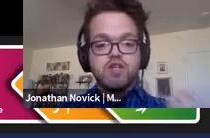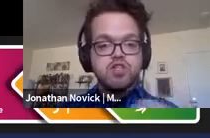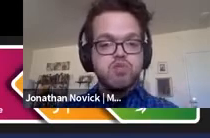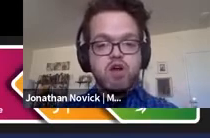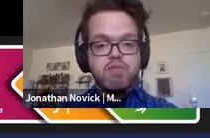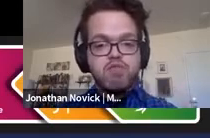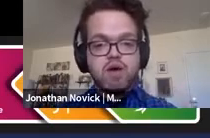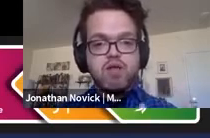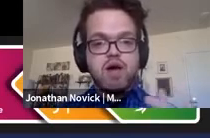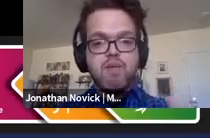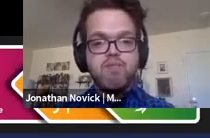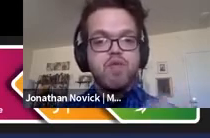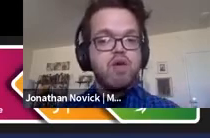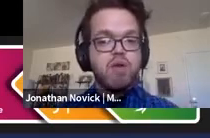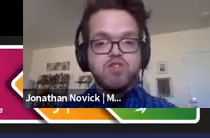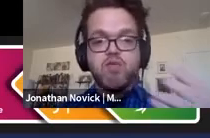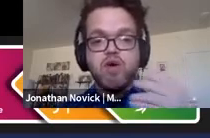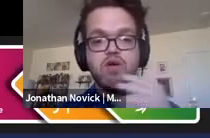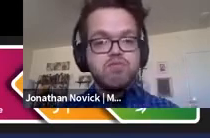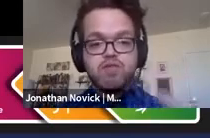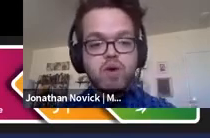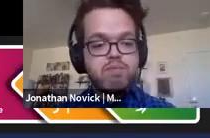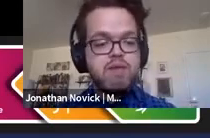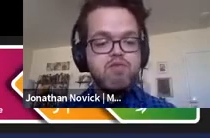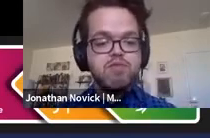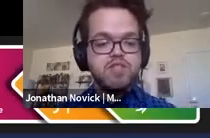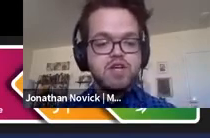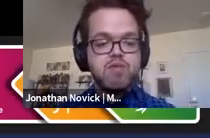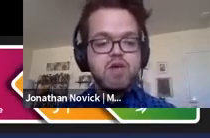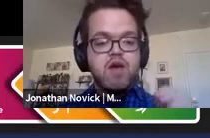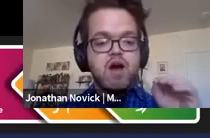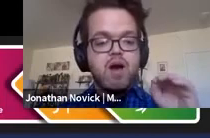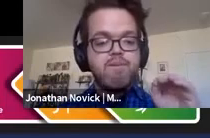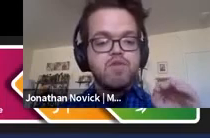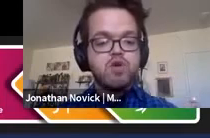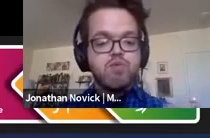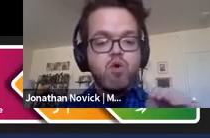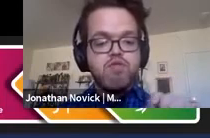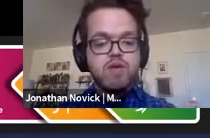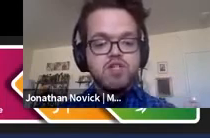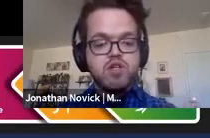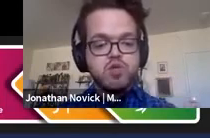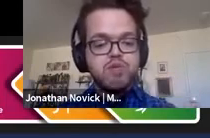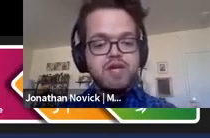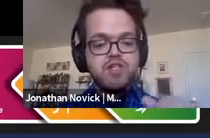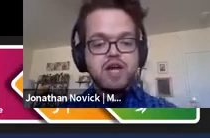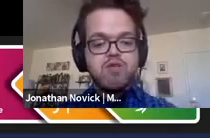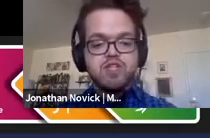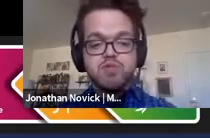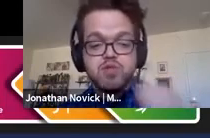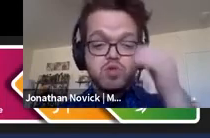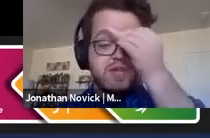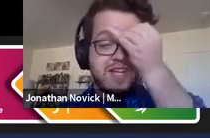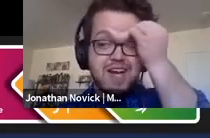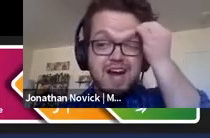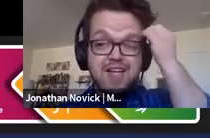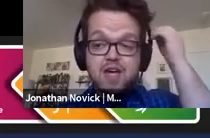the additional programs as well. Microsoft Word, different web platforms, etc. So for more information on social media, check out our